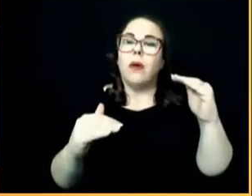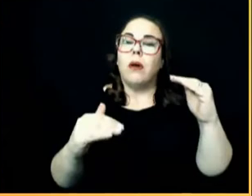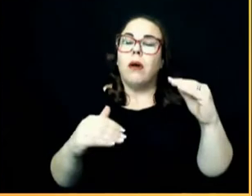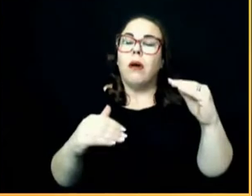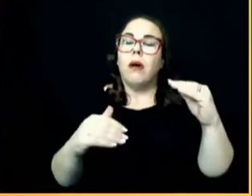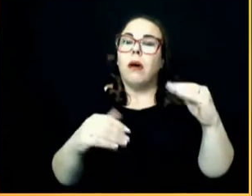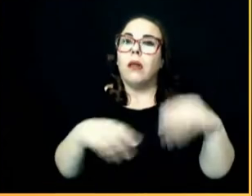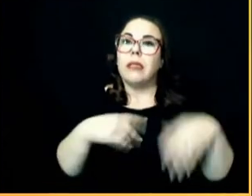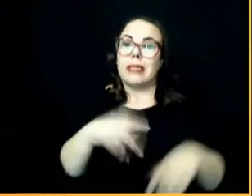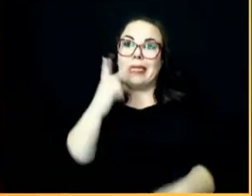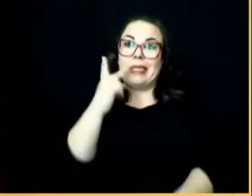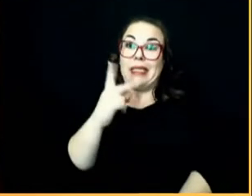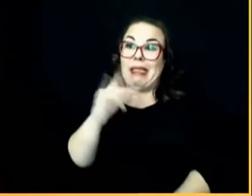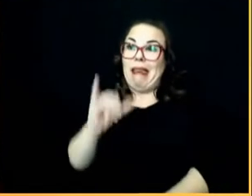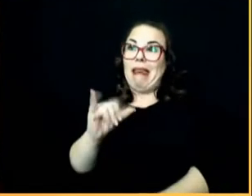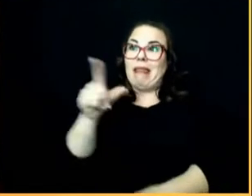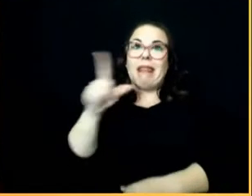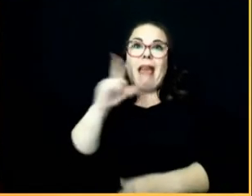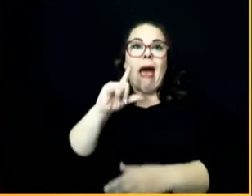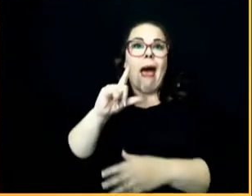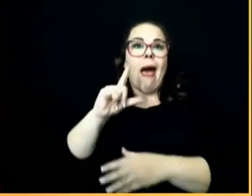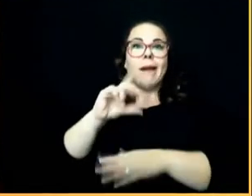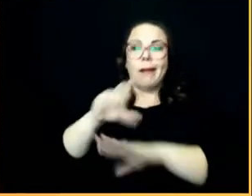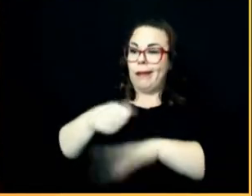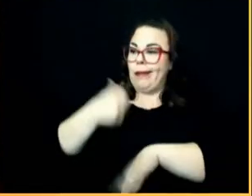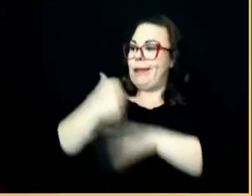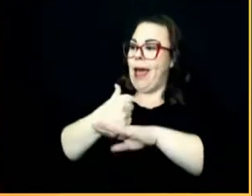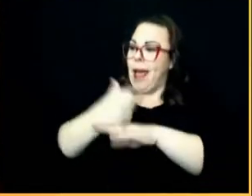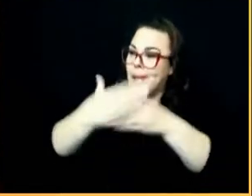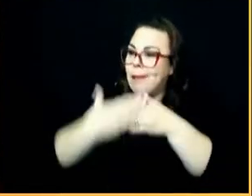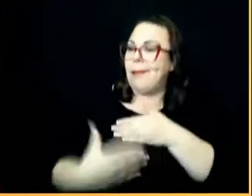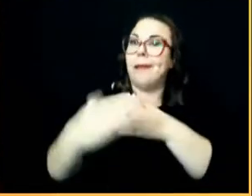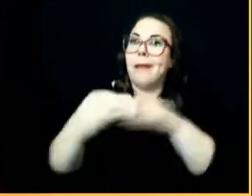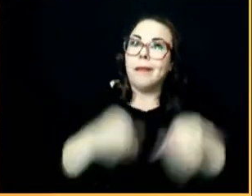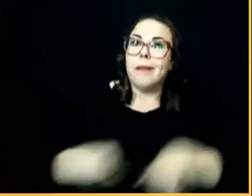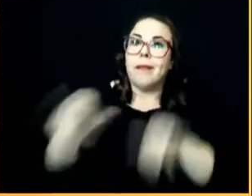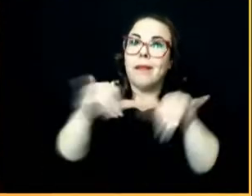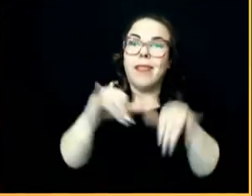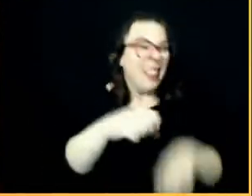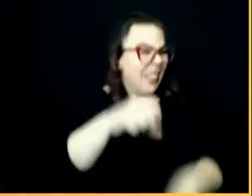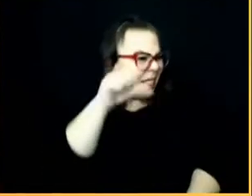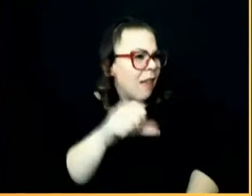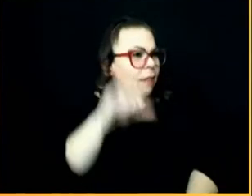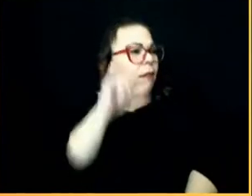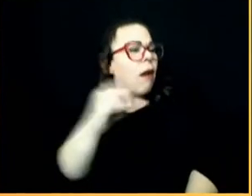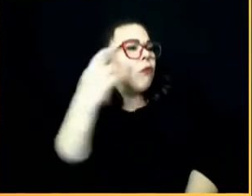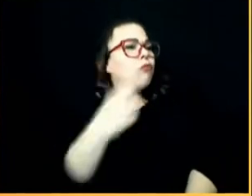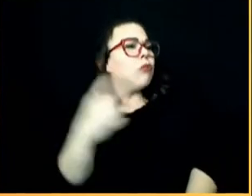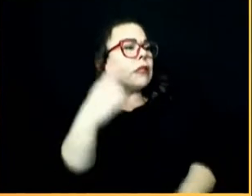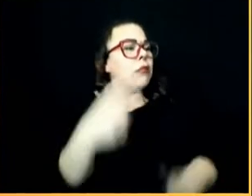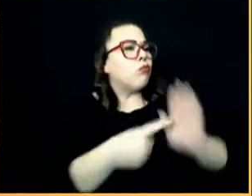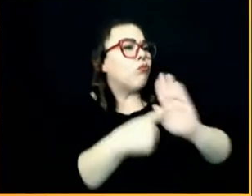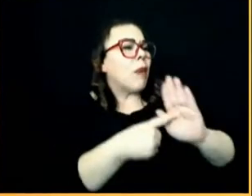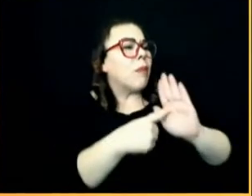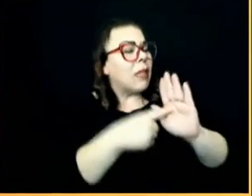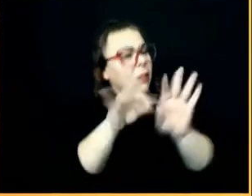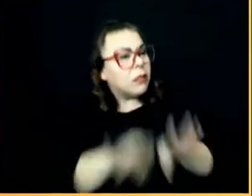for you. Right, and it's why representation matters. And we forget that representation